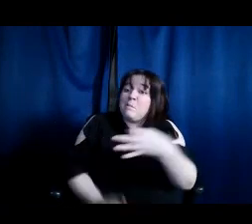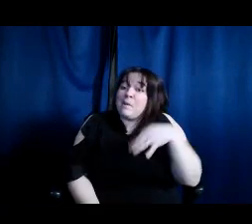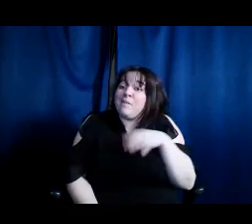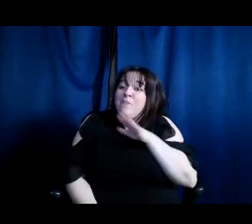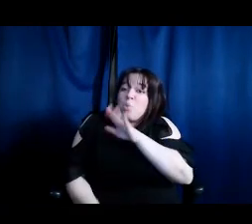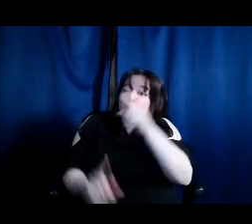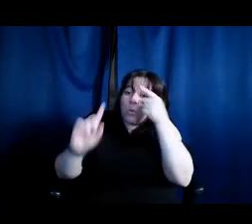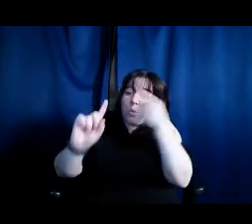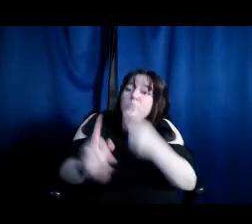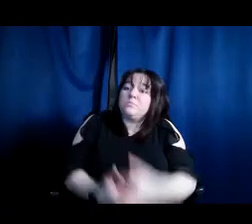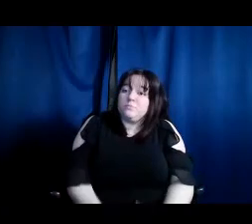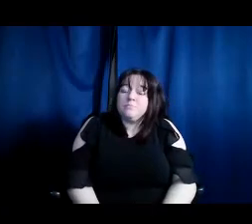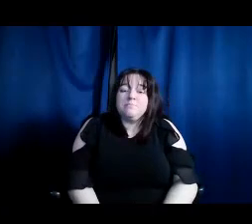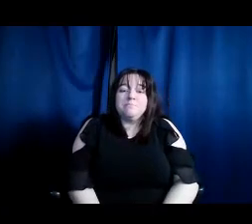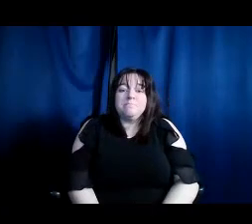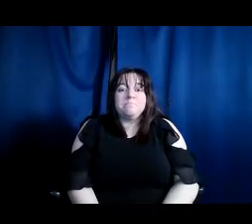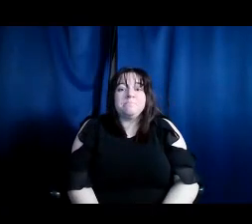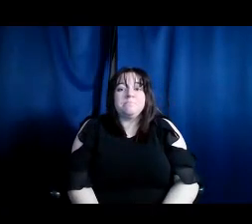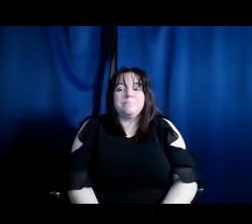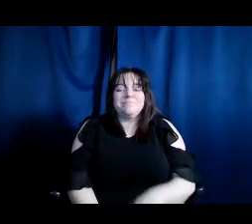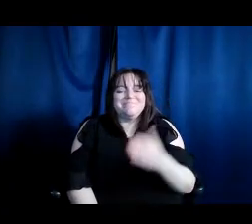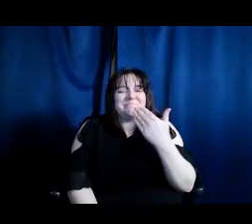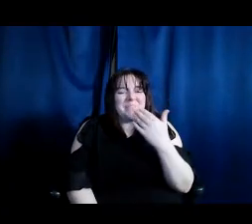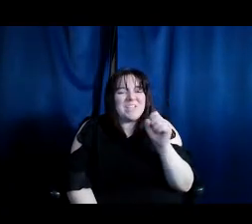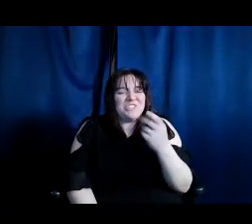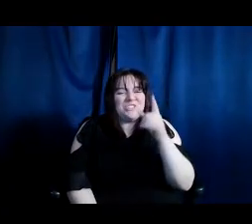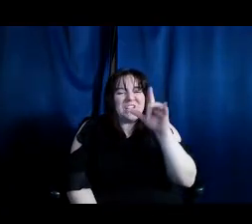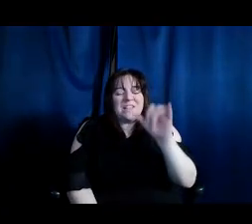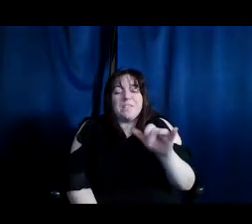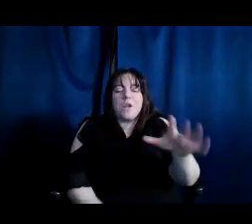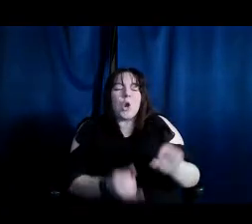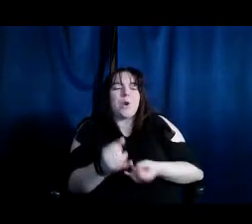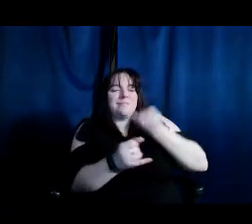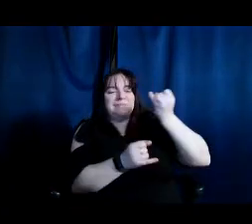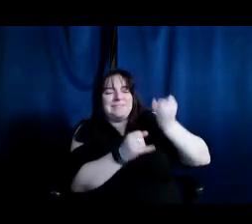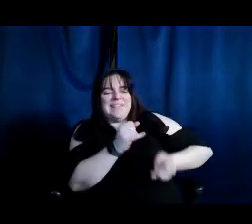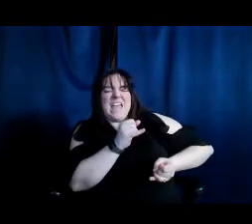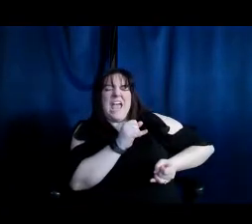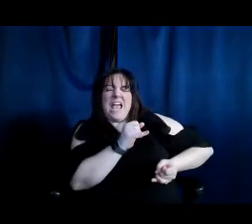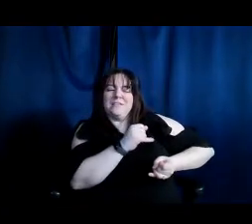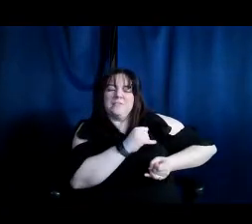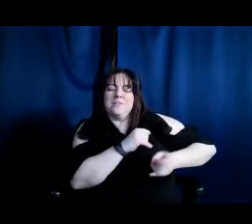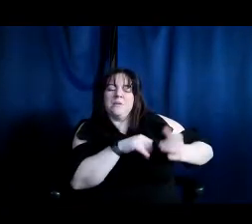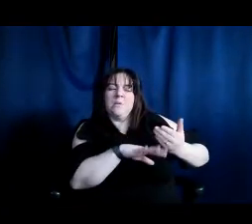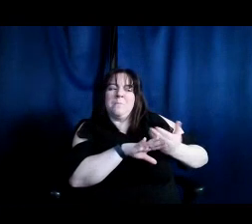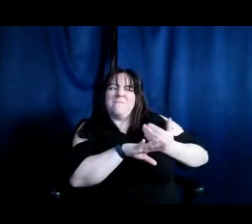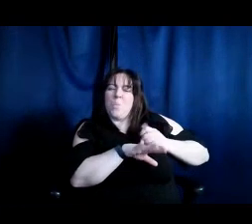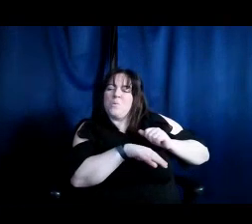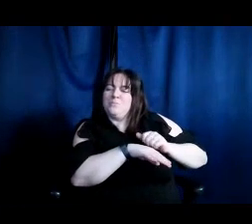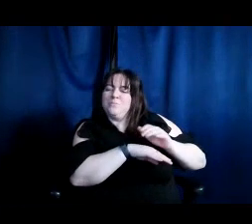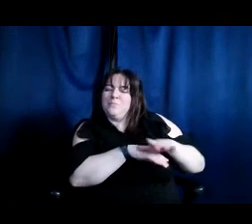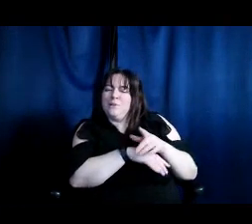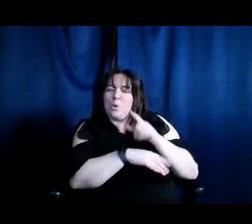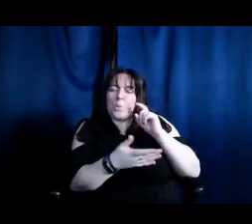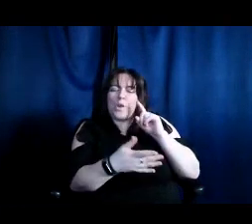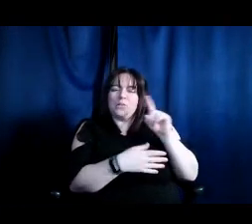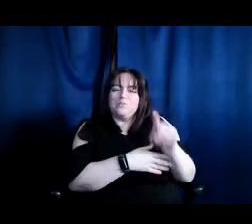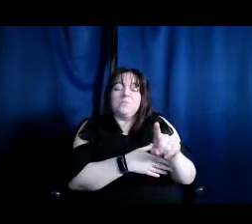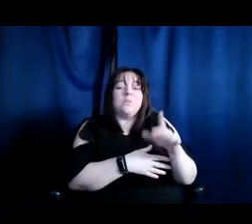goals. Thanks, Shelly. And our final pre-submitted question that we have, are there any tools